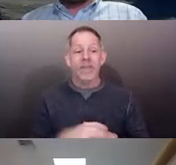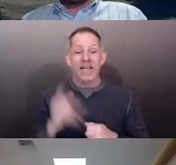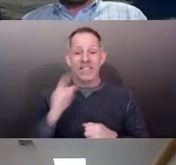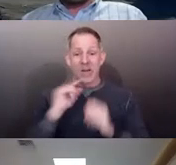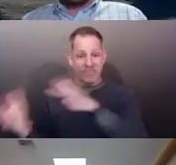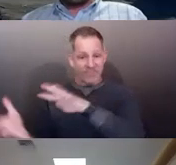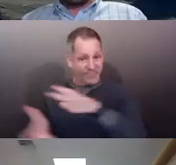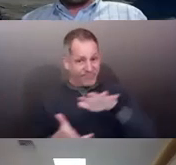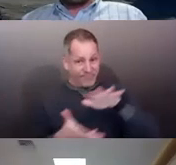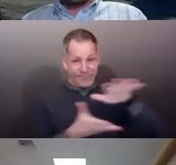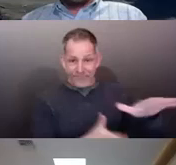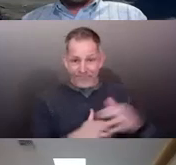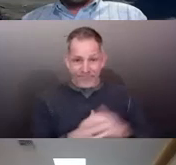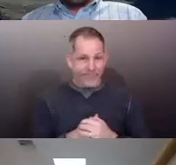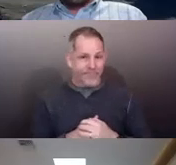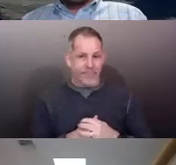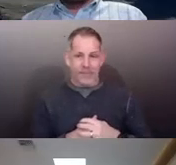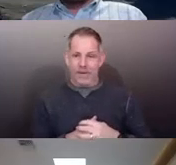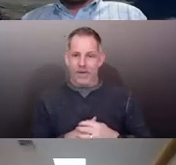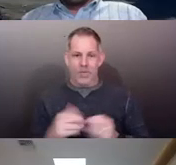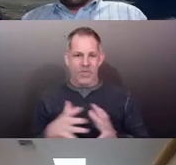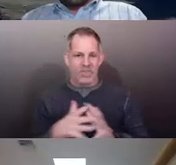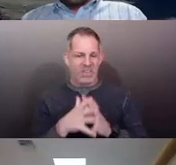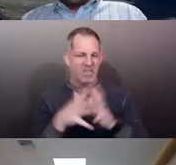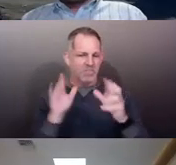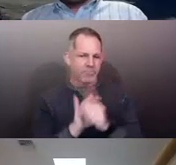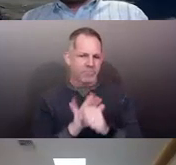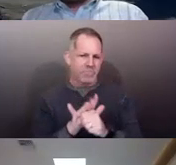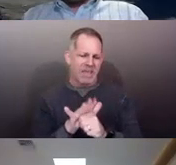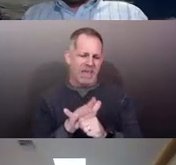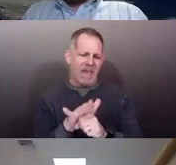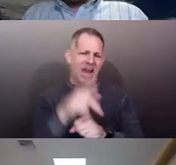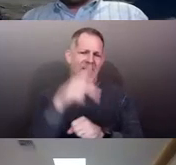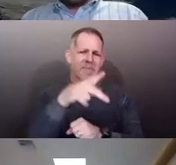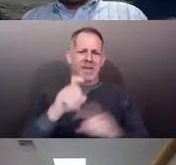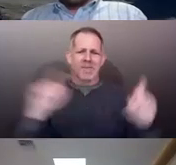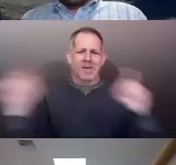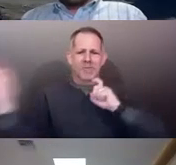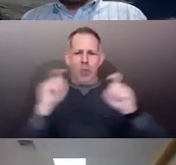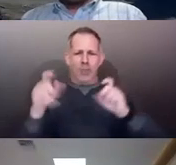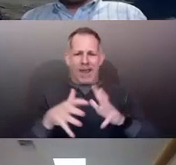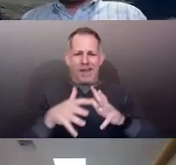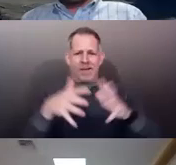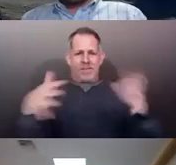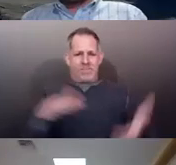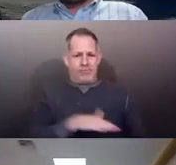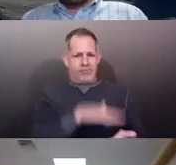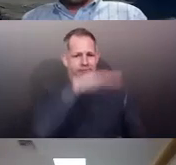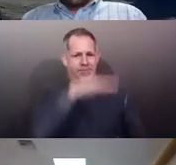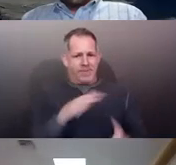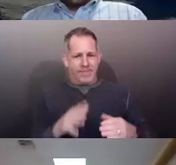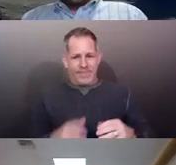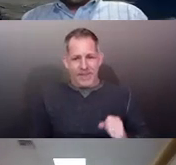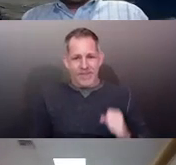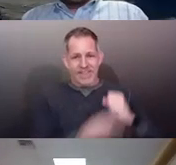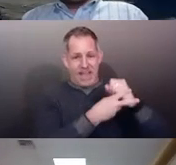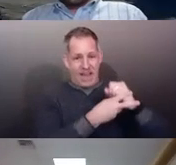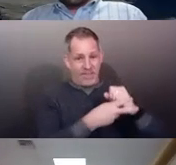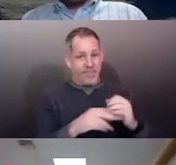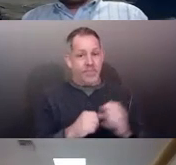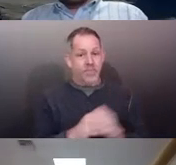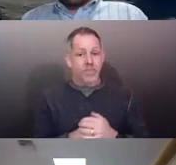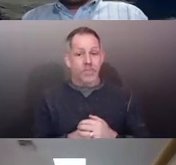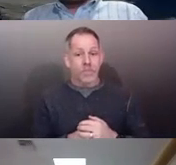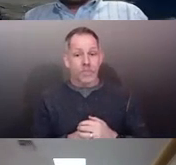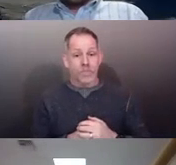donated pieces of PPE. And so I wanted to highlight that. He also mentioned that we've actually built a lot of